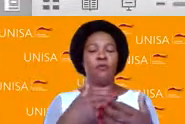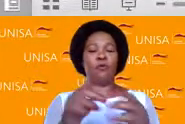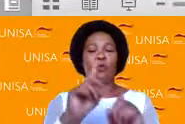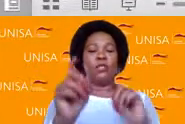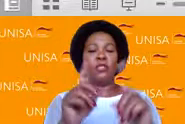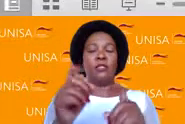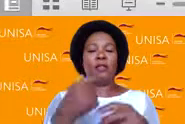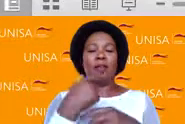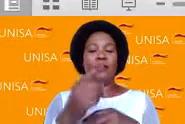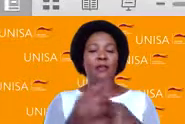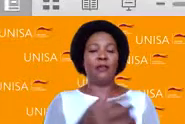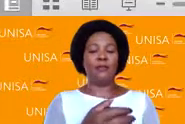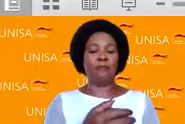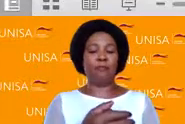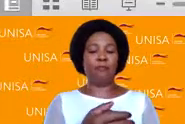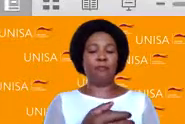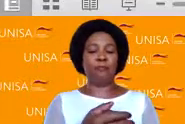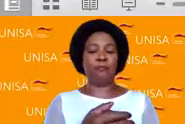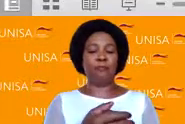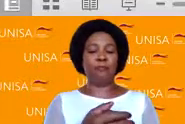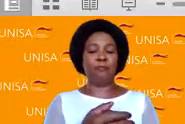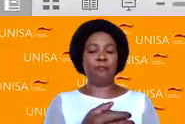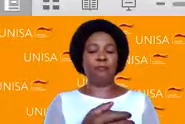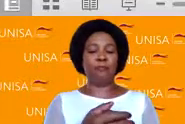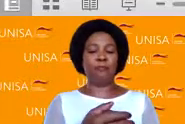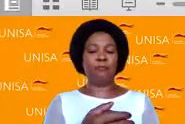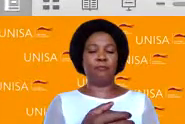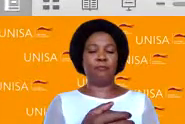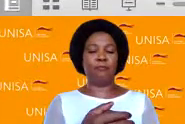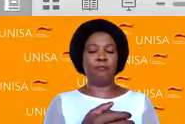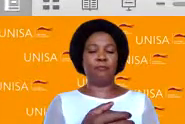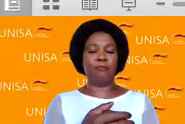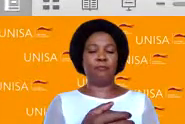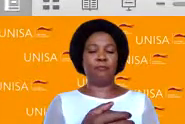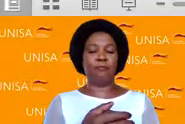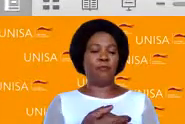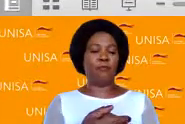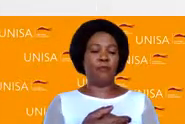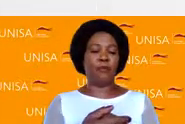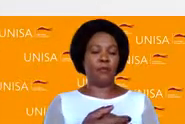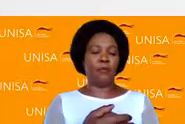So just for a quick review.